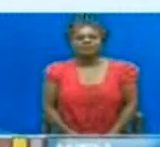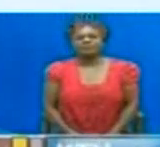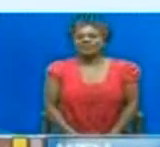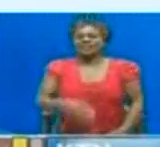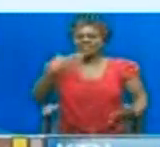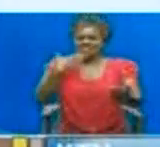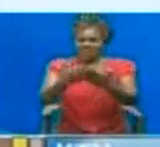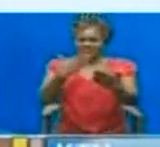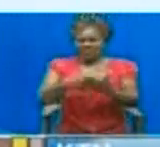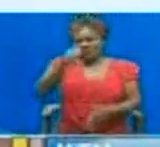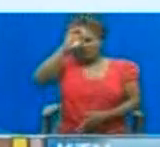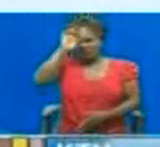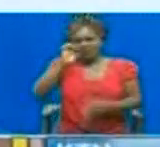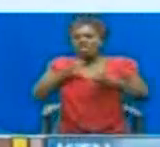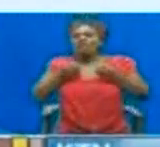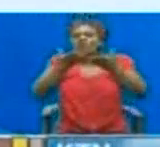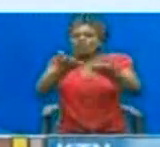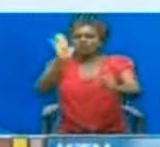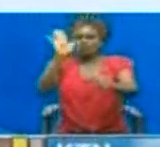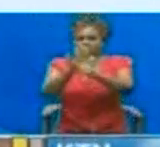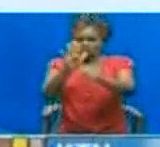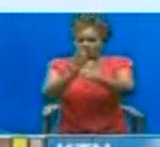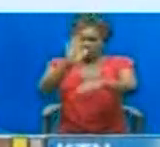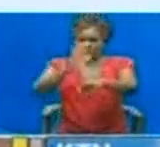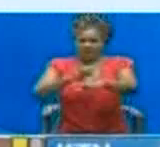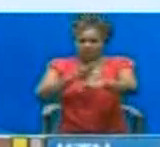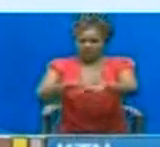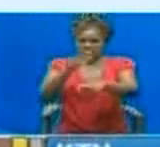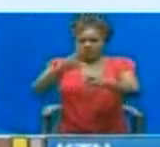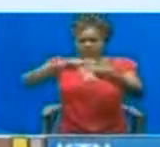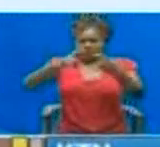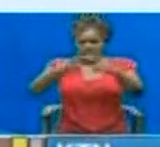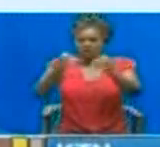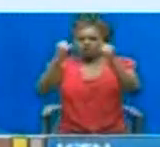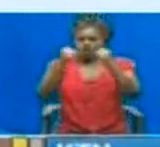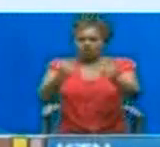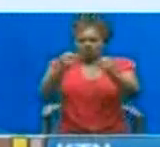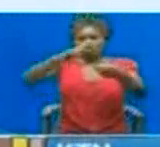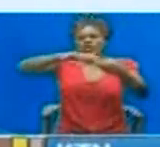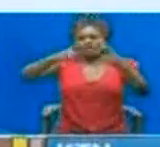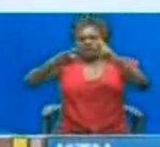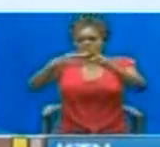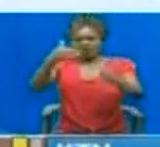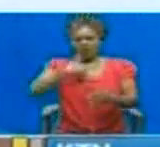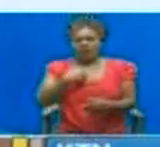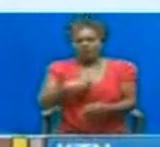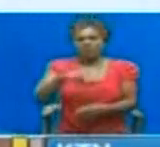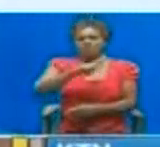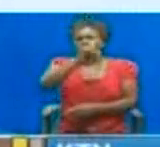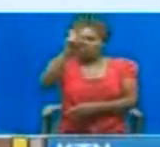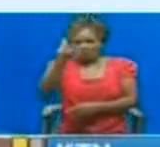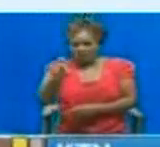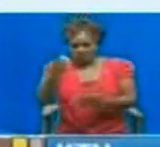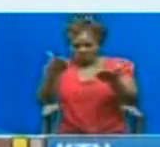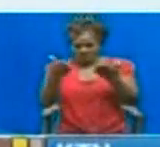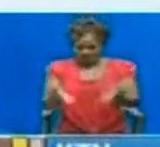Thank you, Edith. Very informative. We can see there's definitely a correlation between, a very strong correlation between the two. But the question we want to